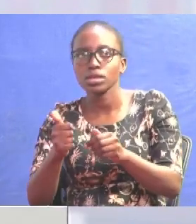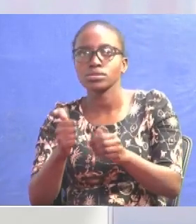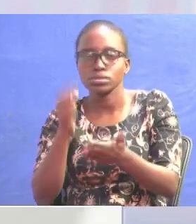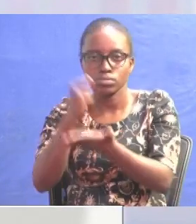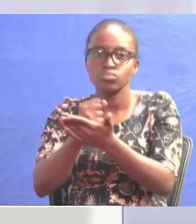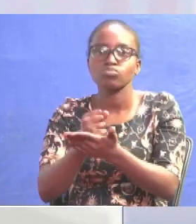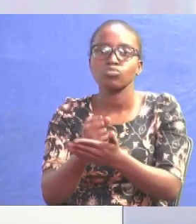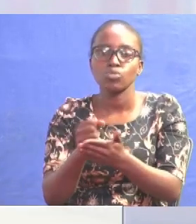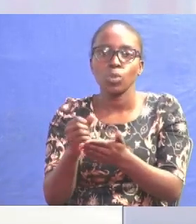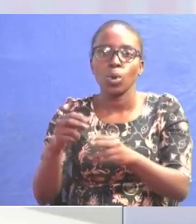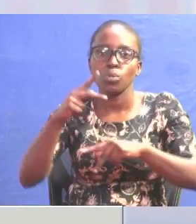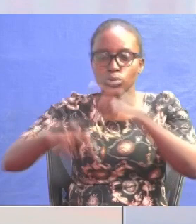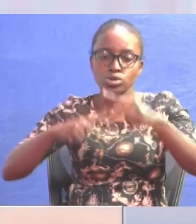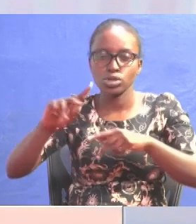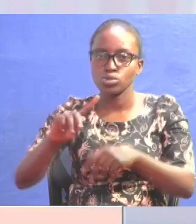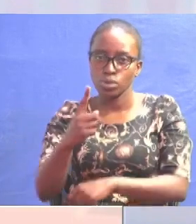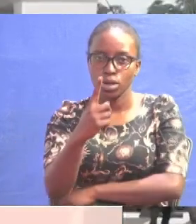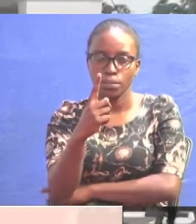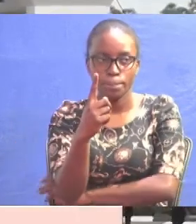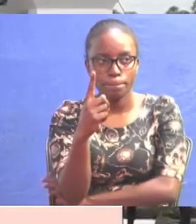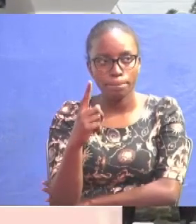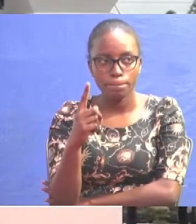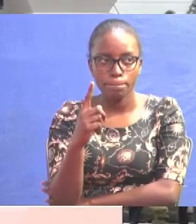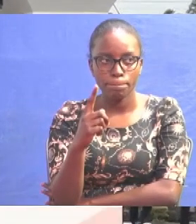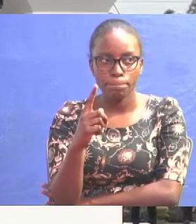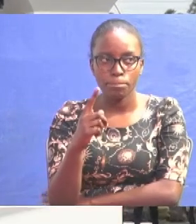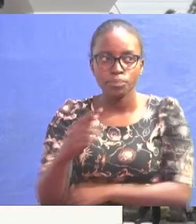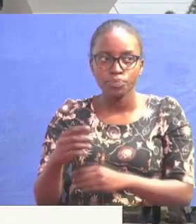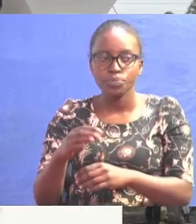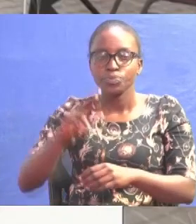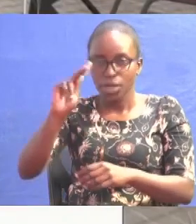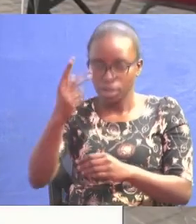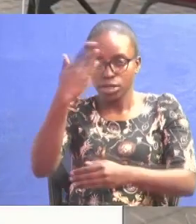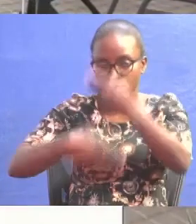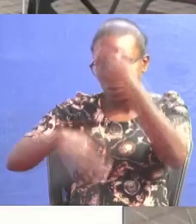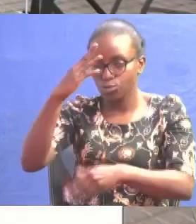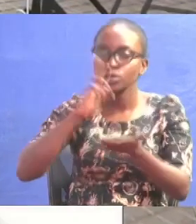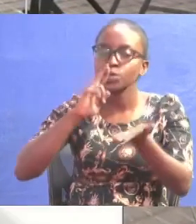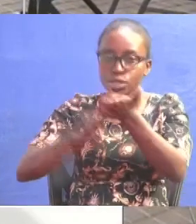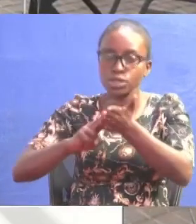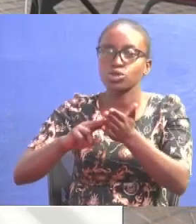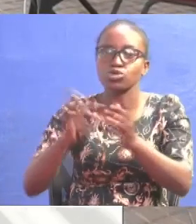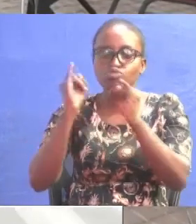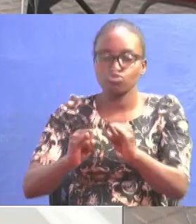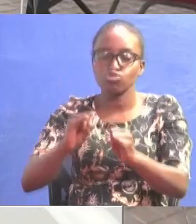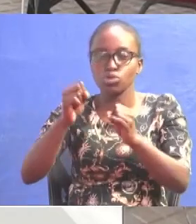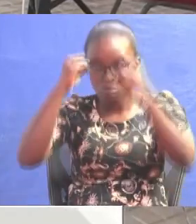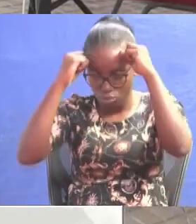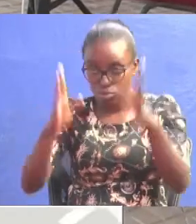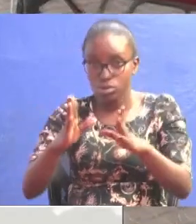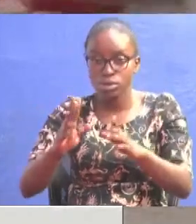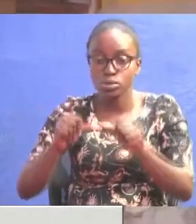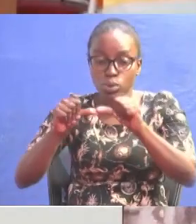the process. Here's more. At Kenyatta University, the registration of new students continued on the second